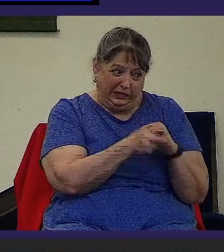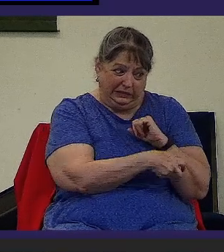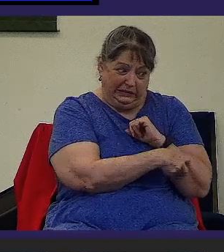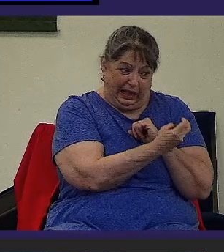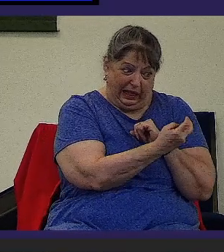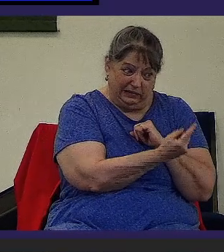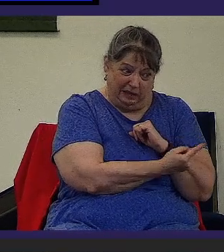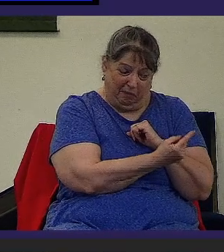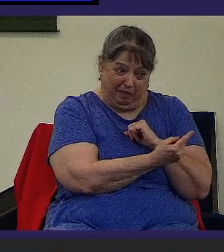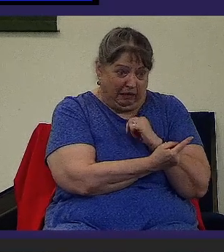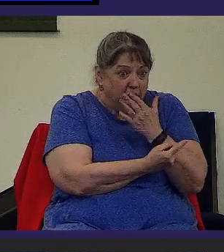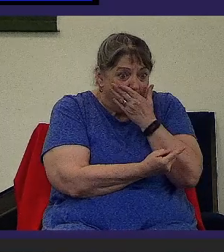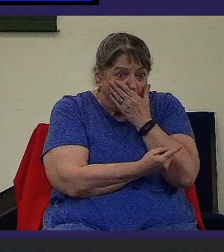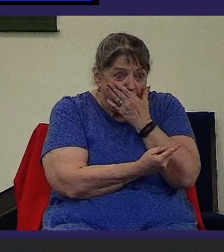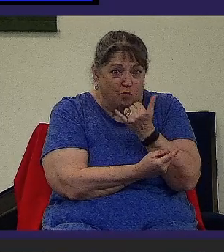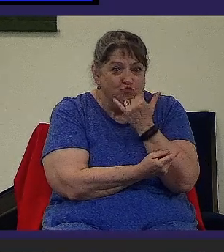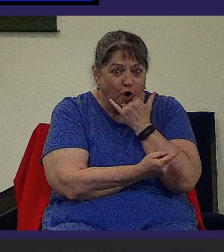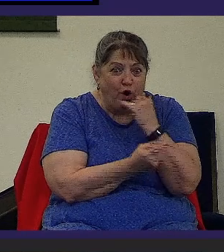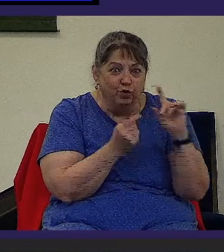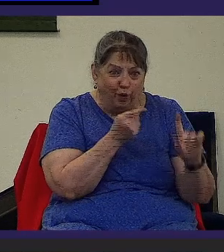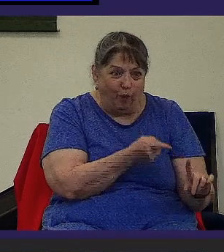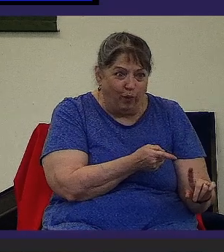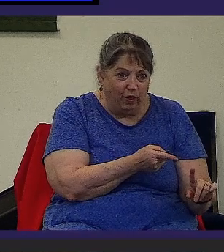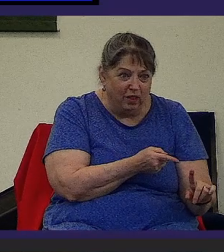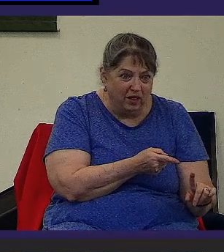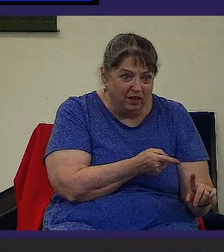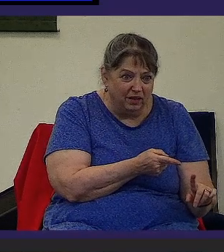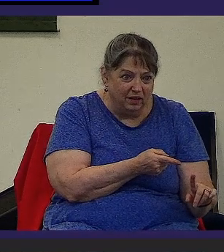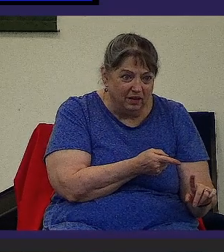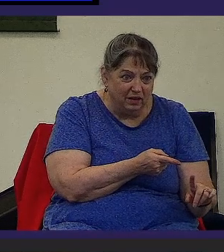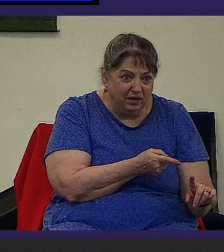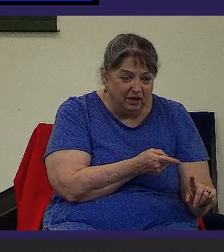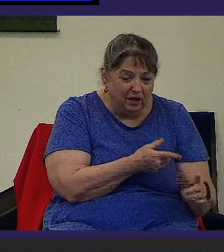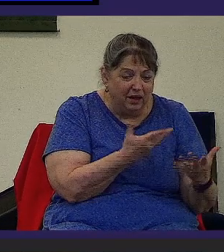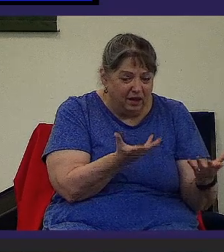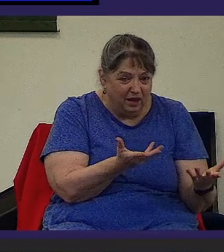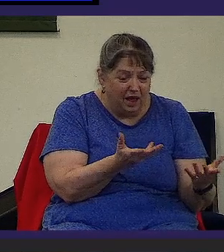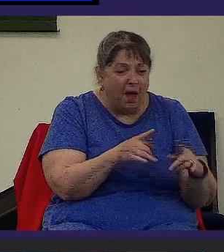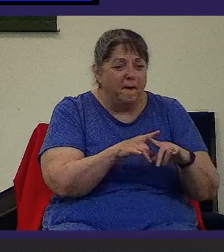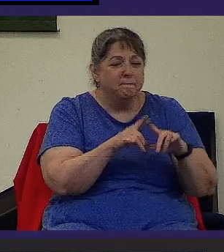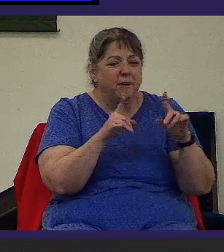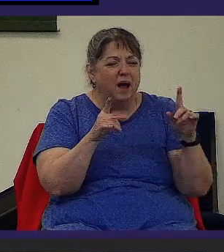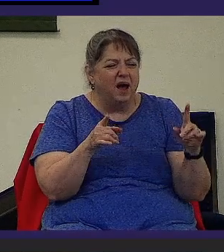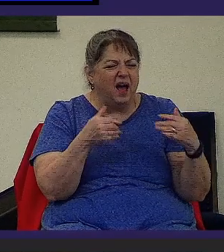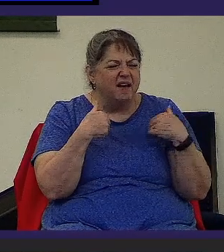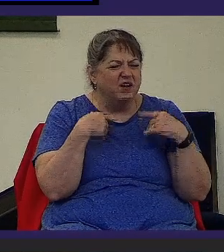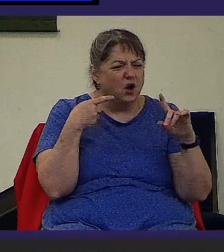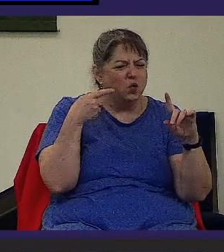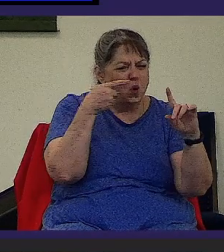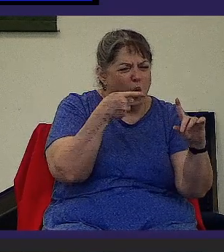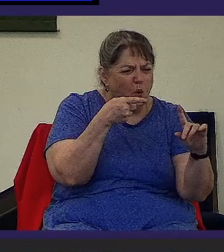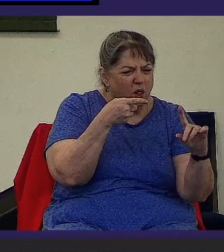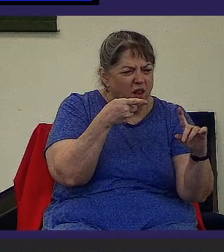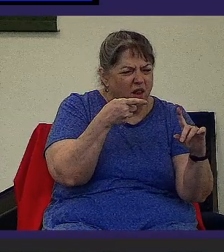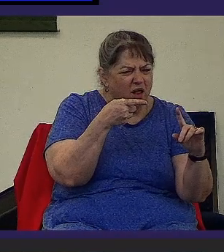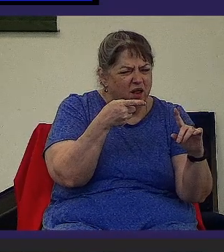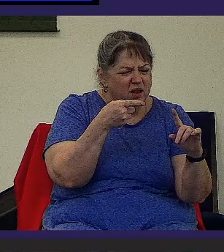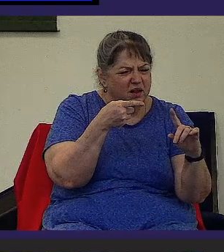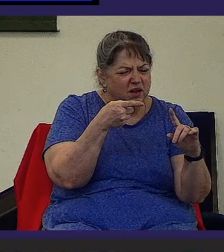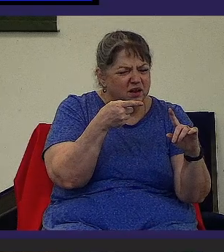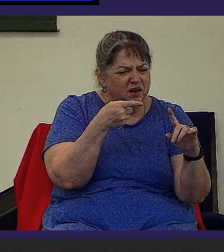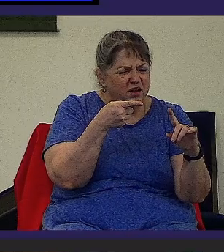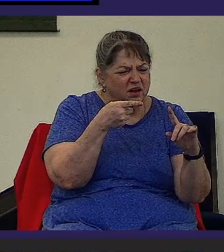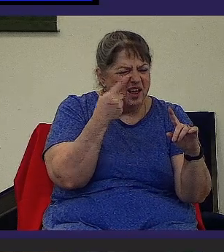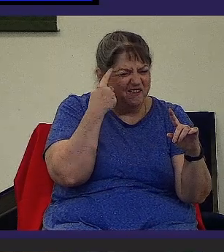be life-threatening goals and then there are goals goals that focus not just on the present but